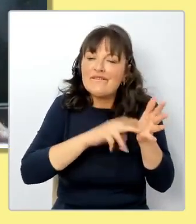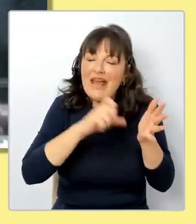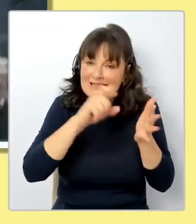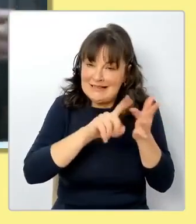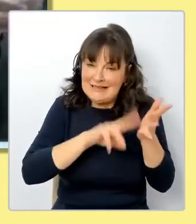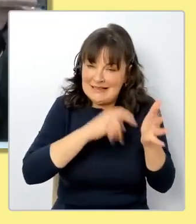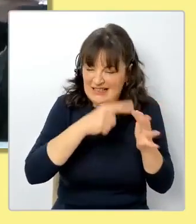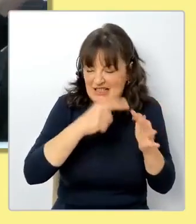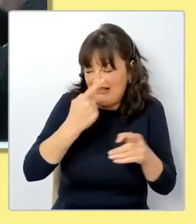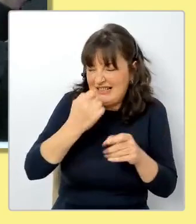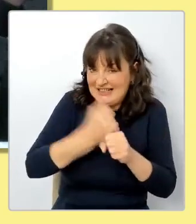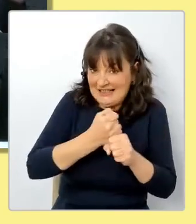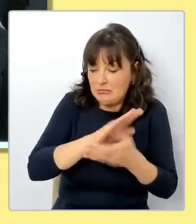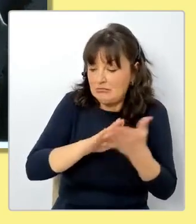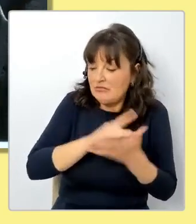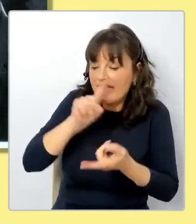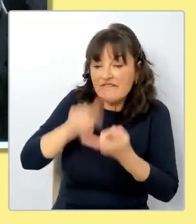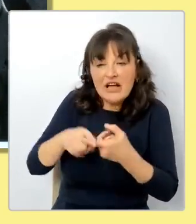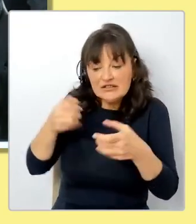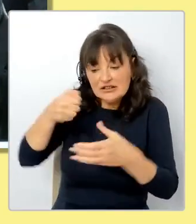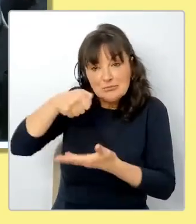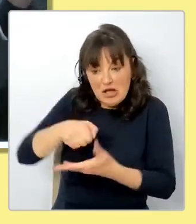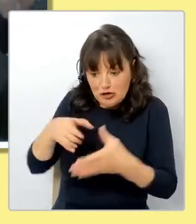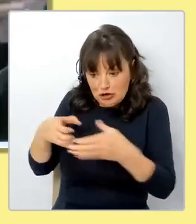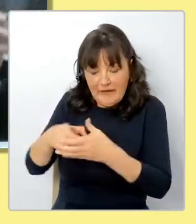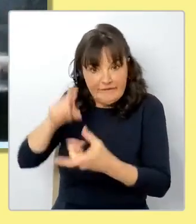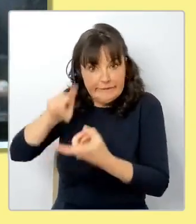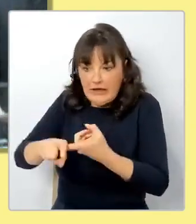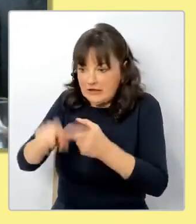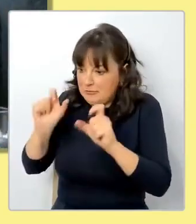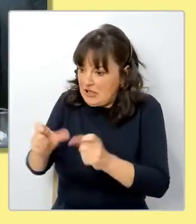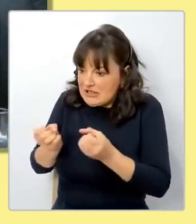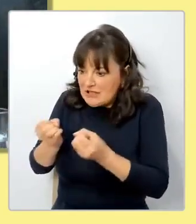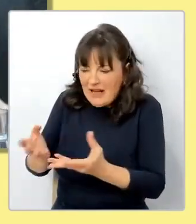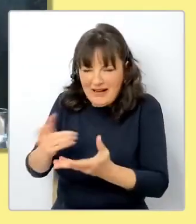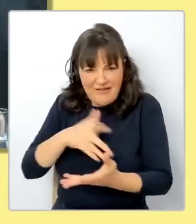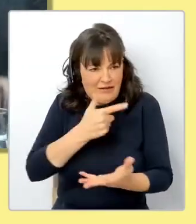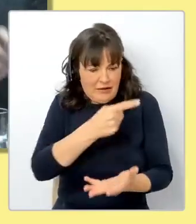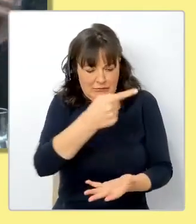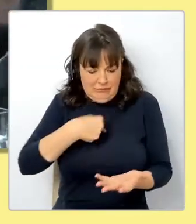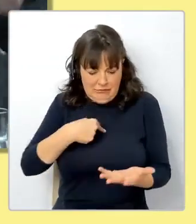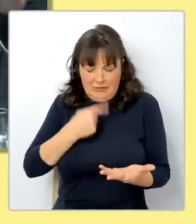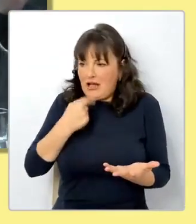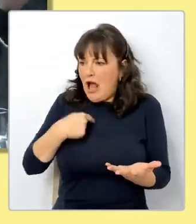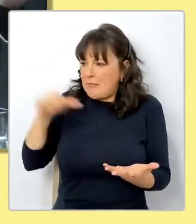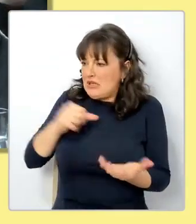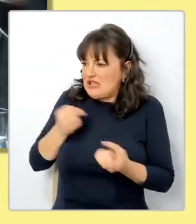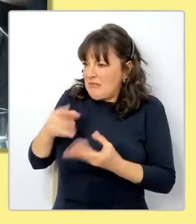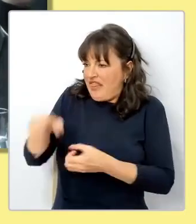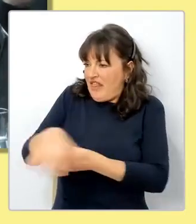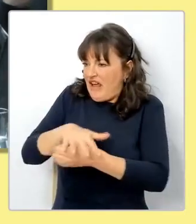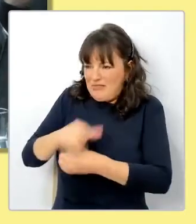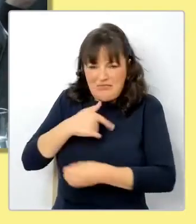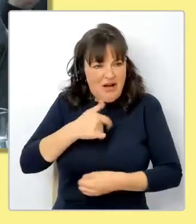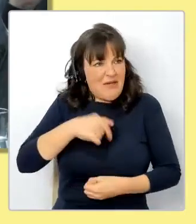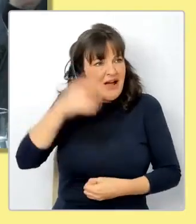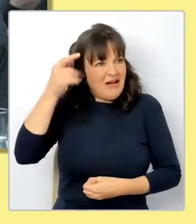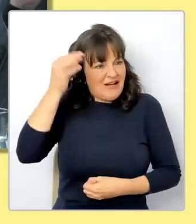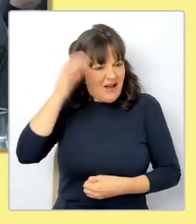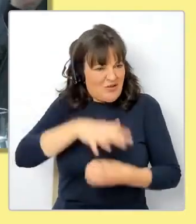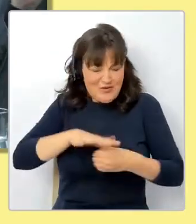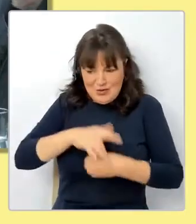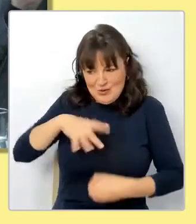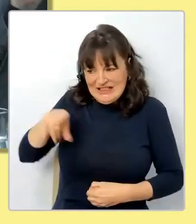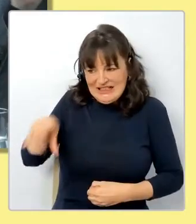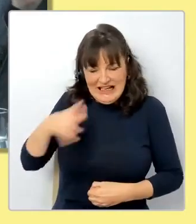the ability to make the decisions that suit their local area as much as they would like to because they're constrained by that. So I think that's something that we could be looking at as well. I also